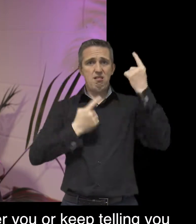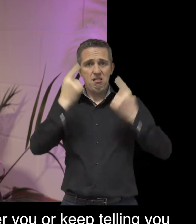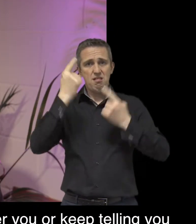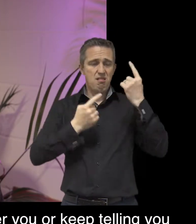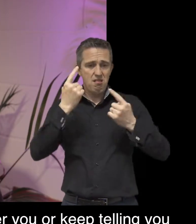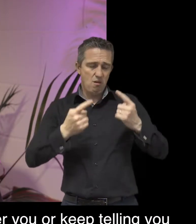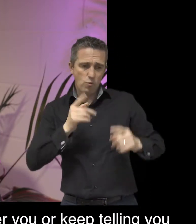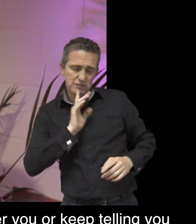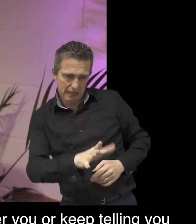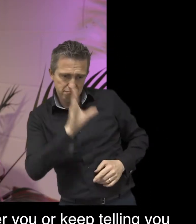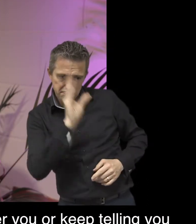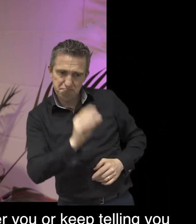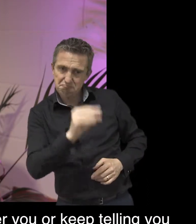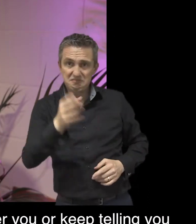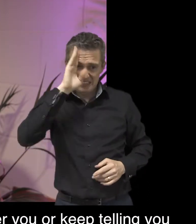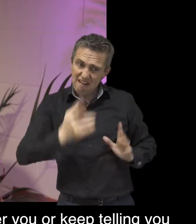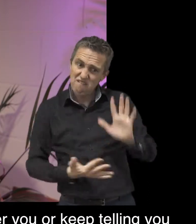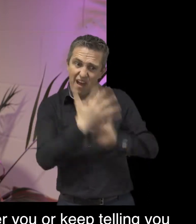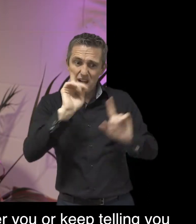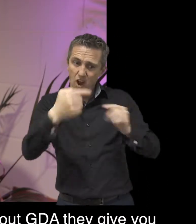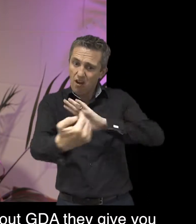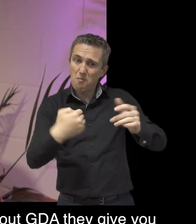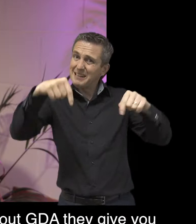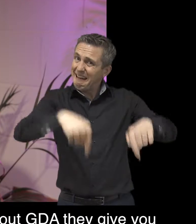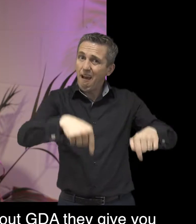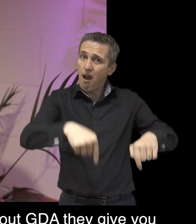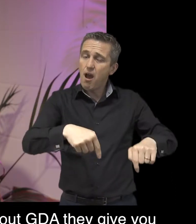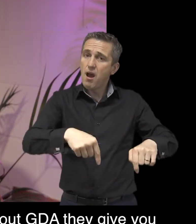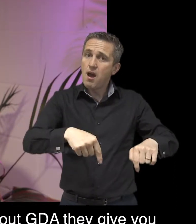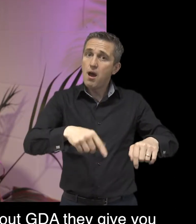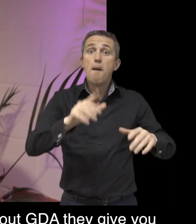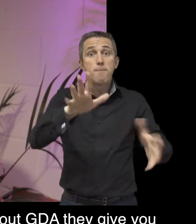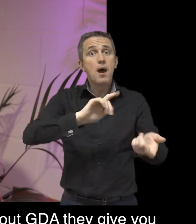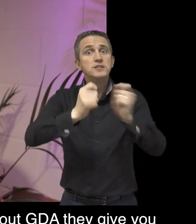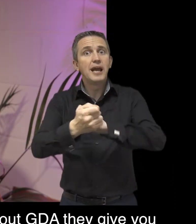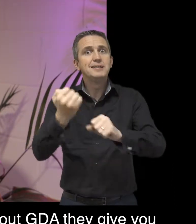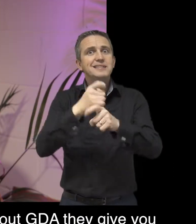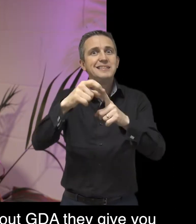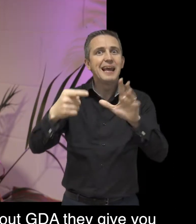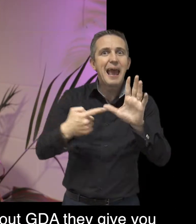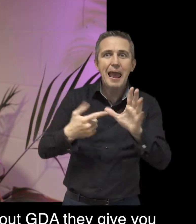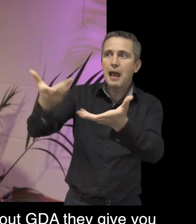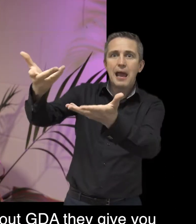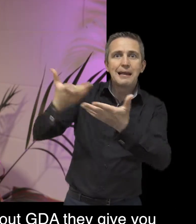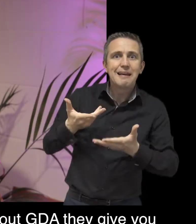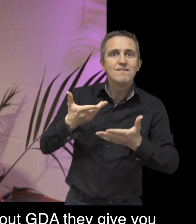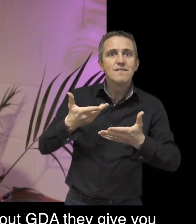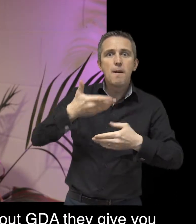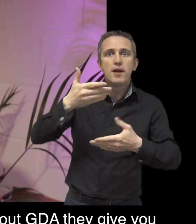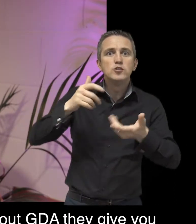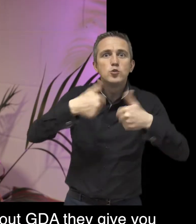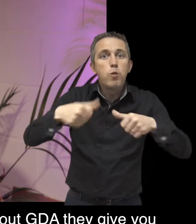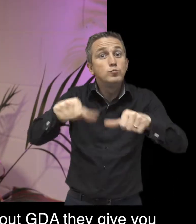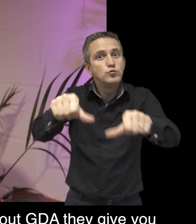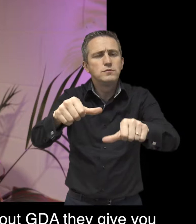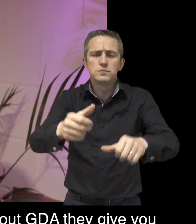telling you you're a fire hazard. As I say, this is a great thing, and I can't emphasise that enough about GDA. They give you solutions, not excuses.